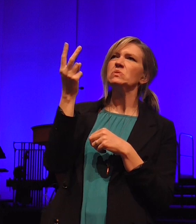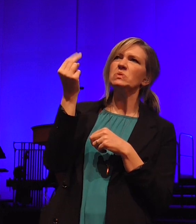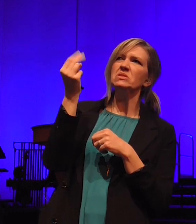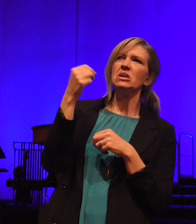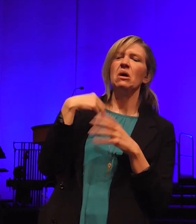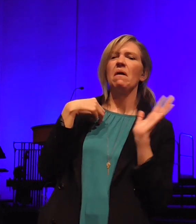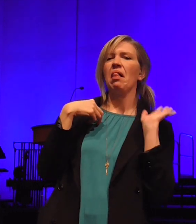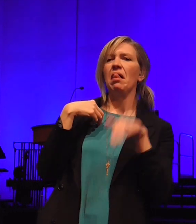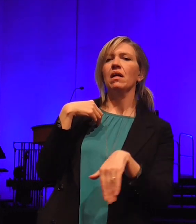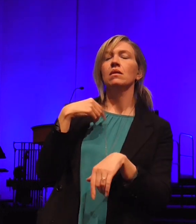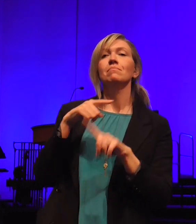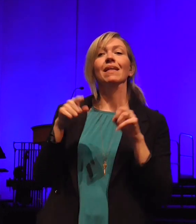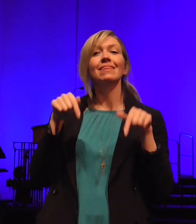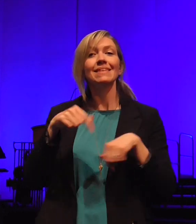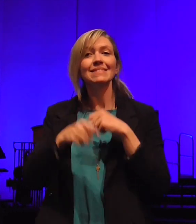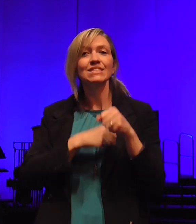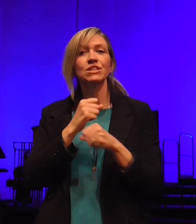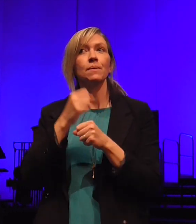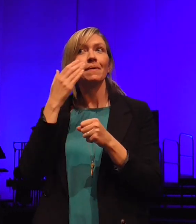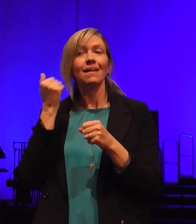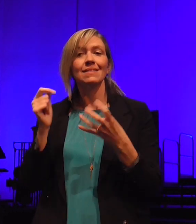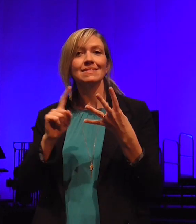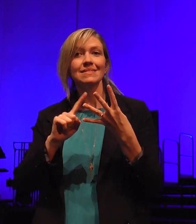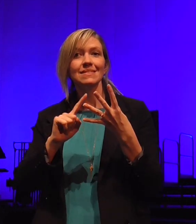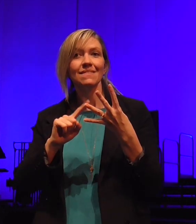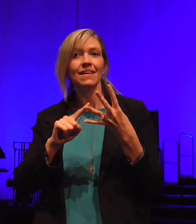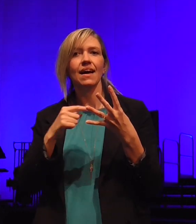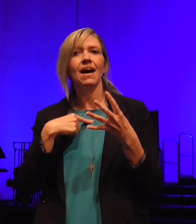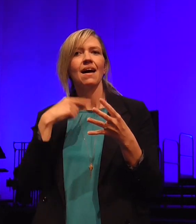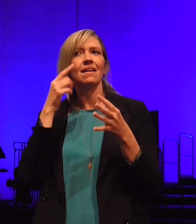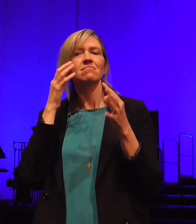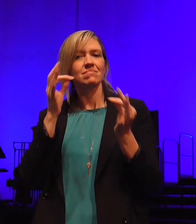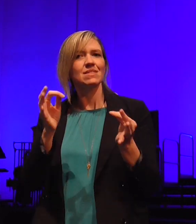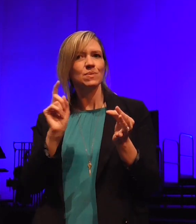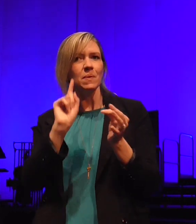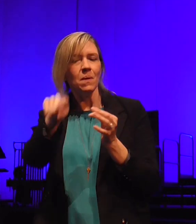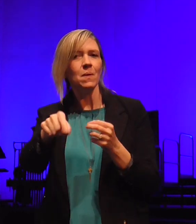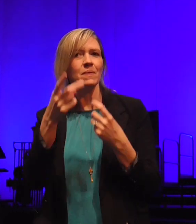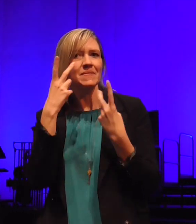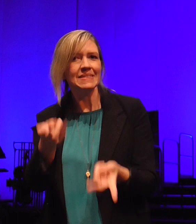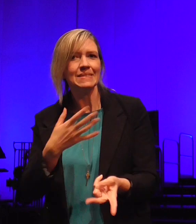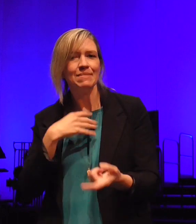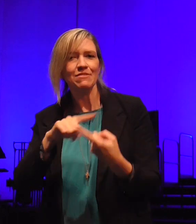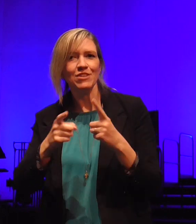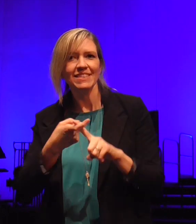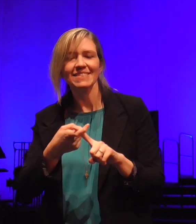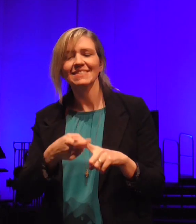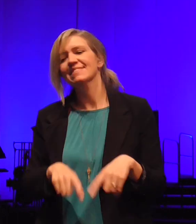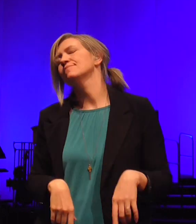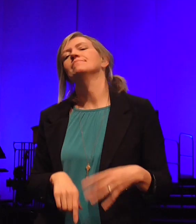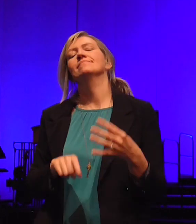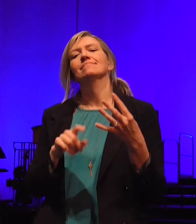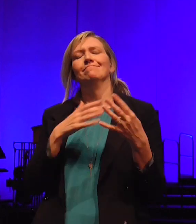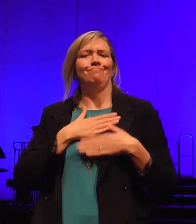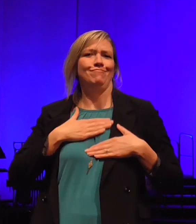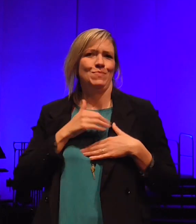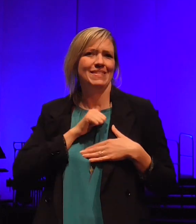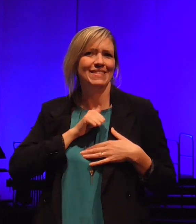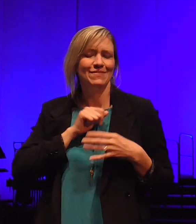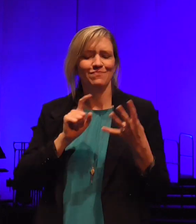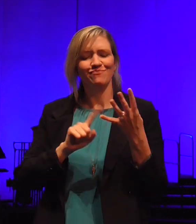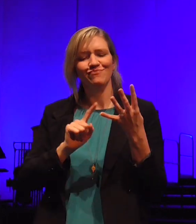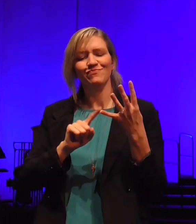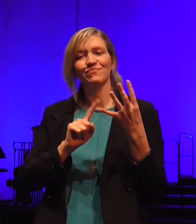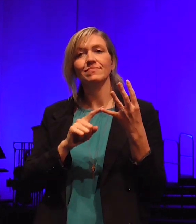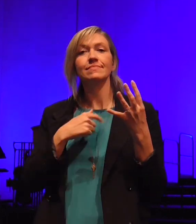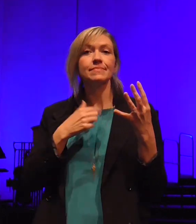that affirmation, I went. Had a great time. I am healthy, happy, and well.